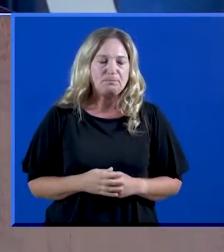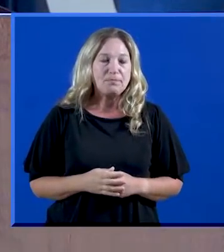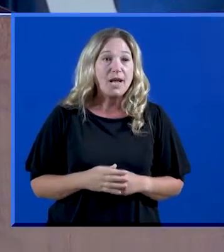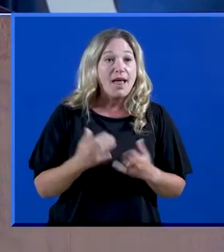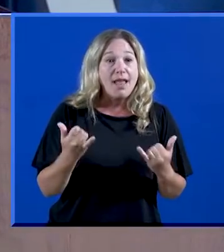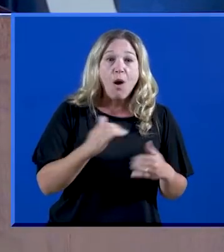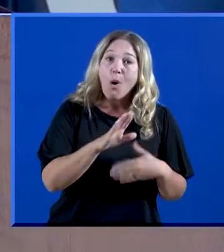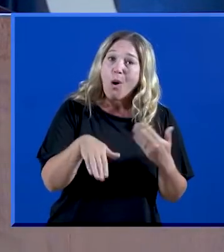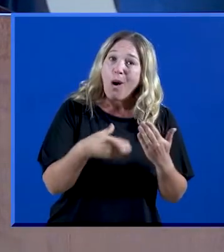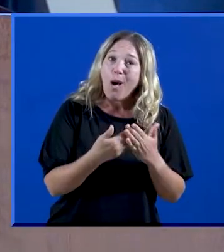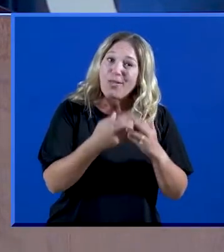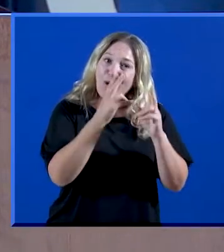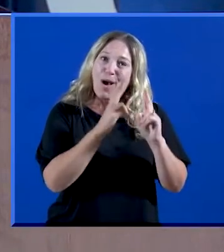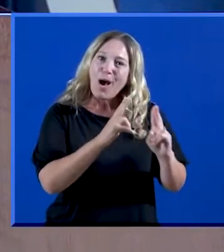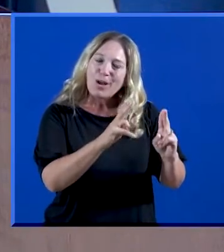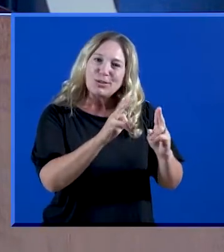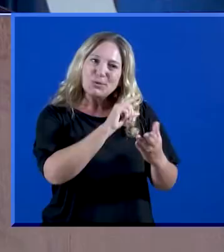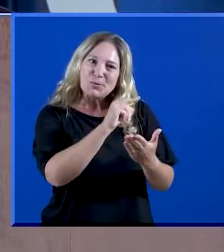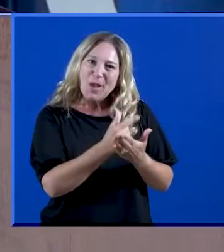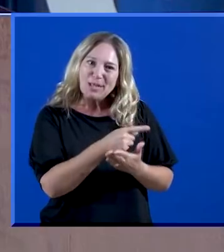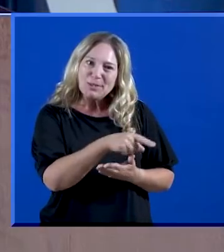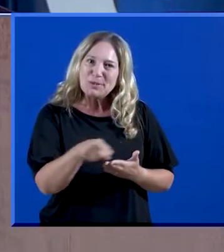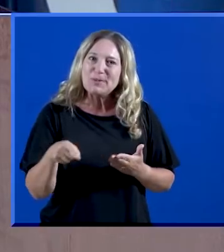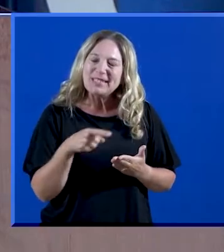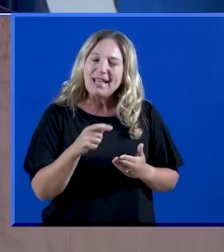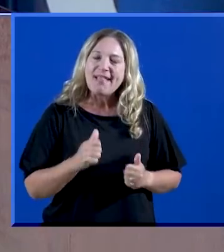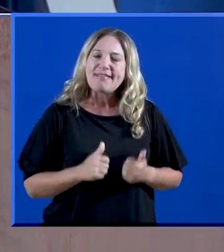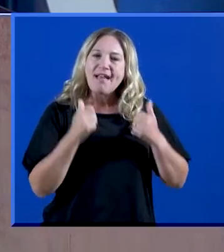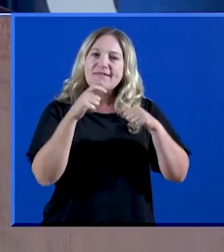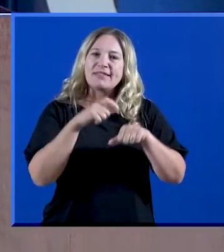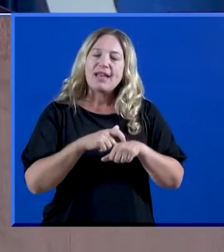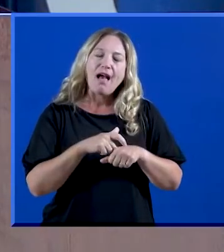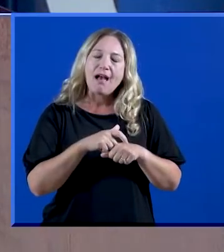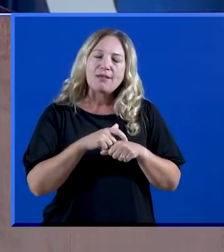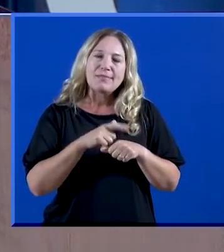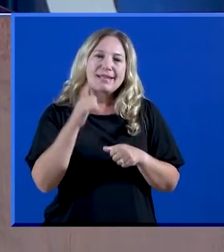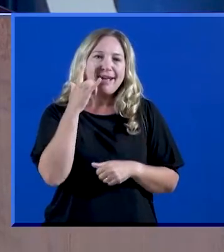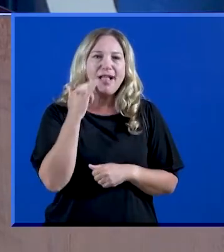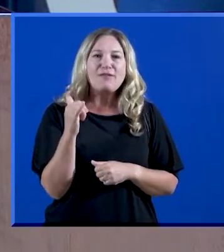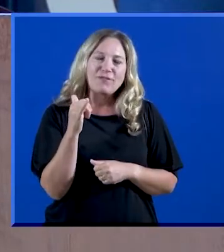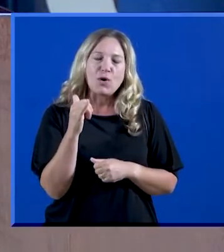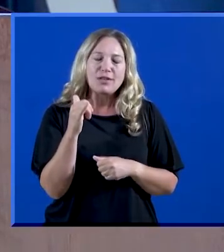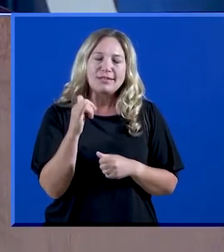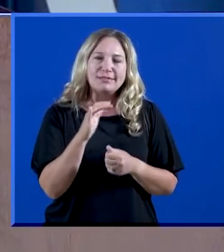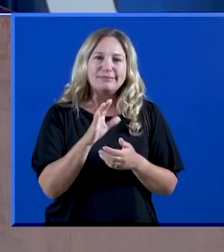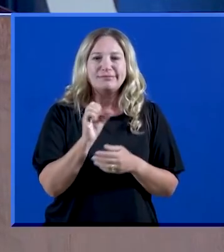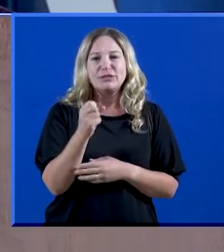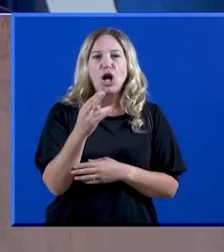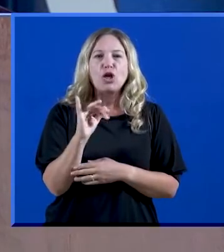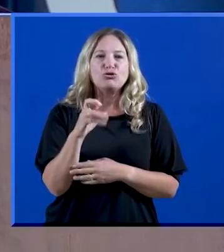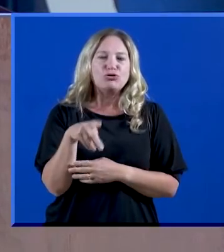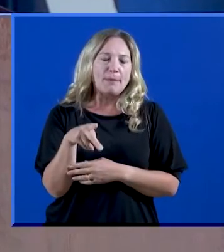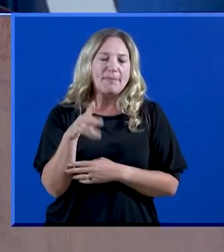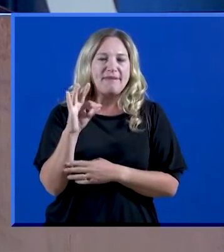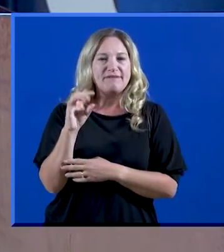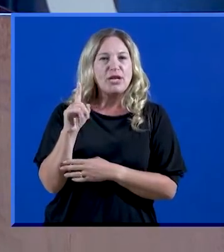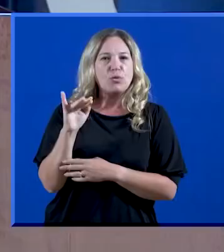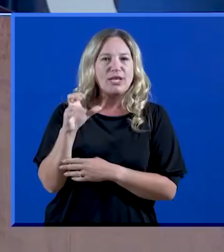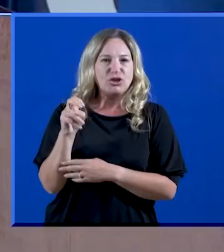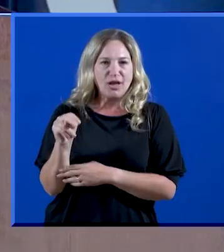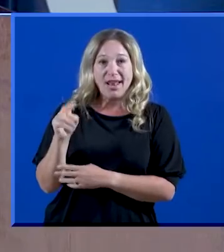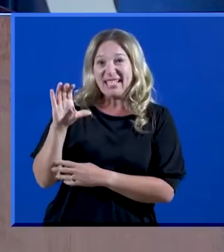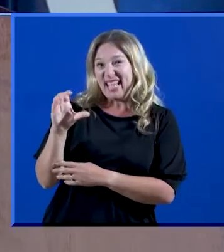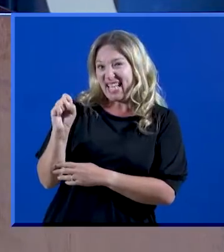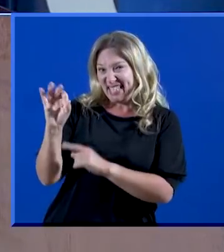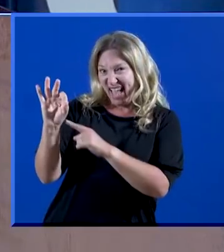recognize all of our honored graduates of distinction and Lifetime California Scholarship Federation, CSF members. All CSF